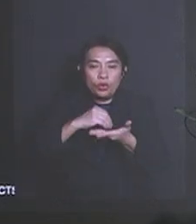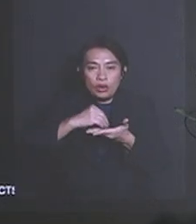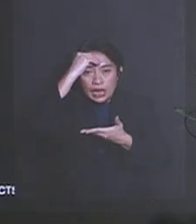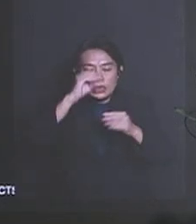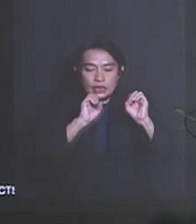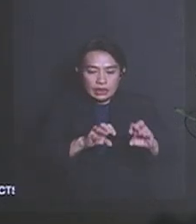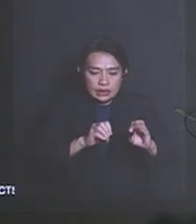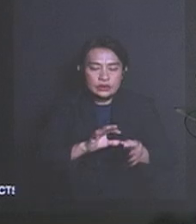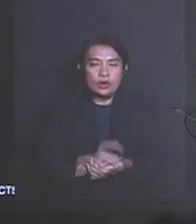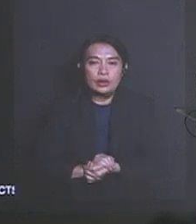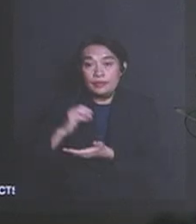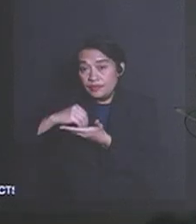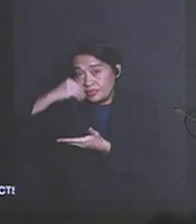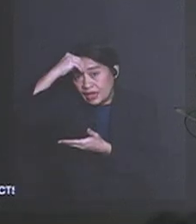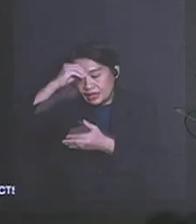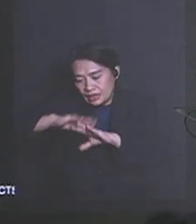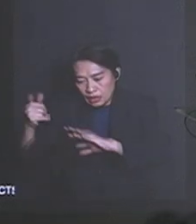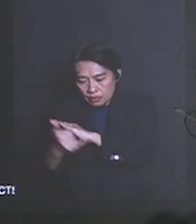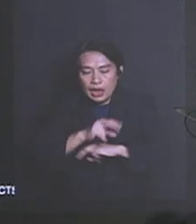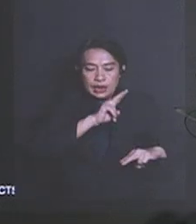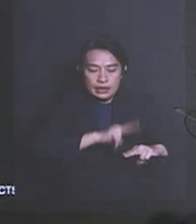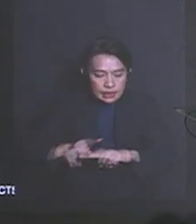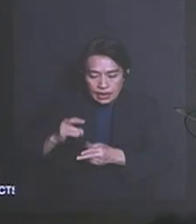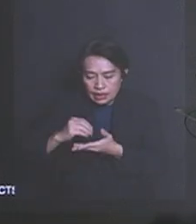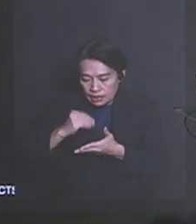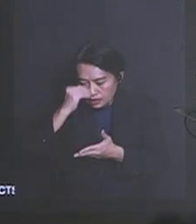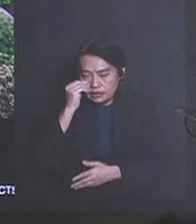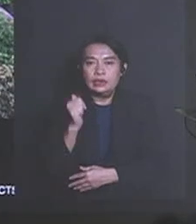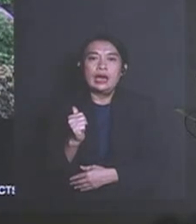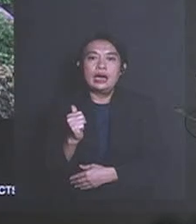feasible enough to be constructed and maintained by the community.